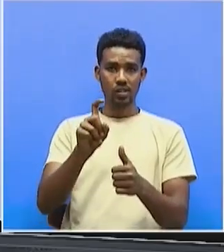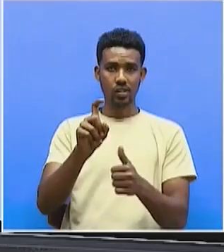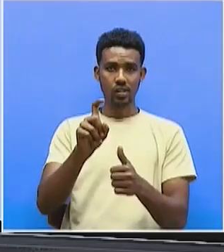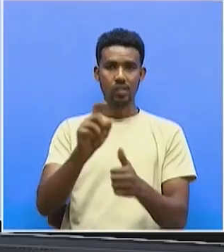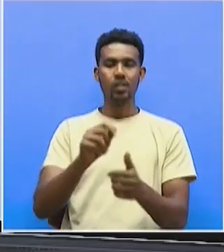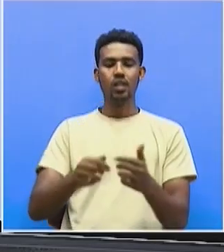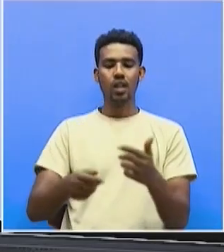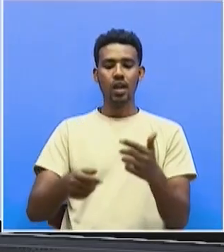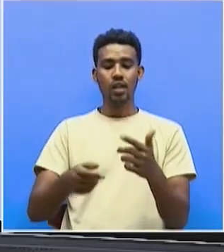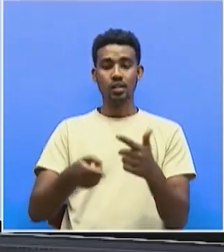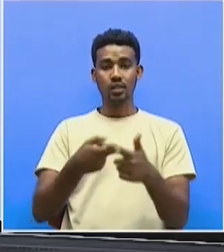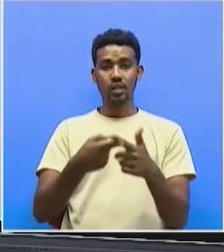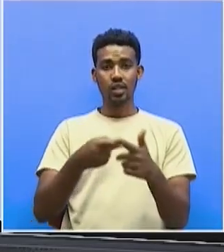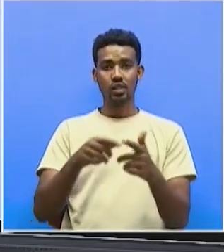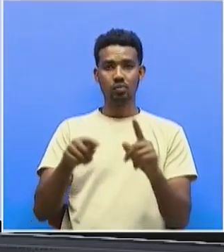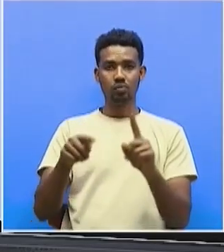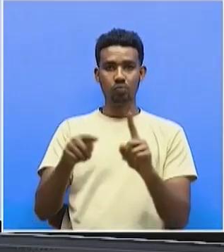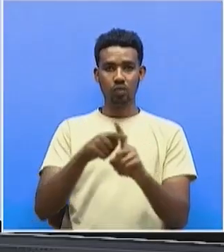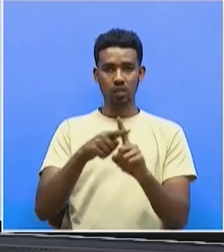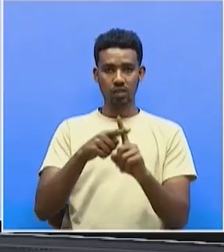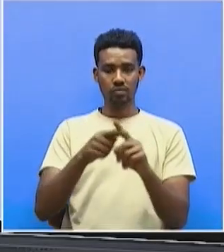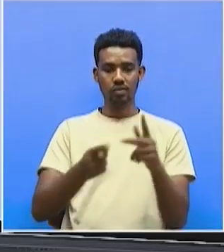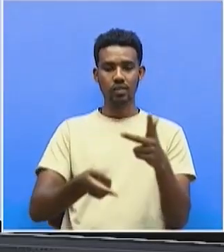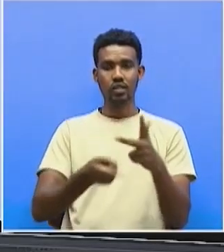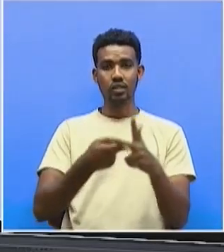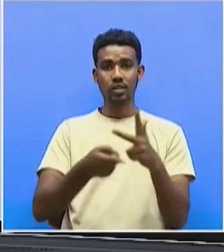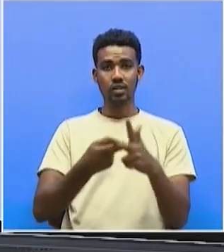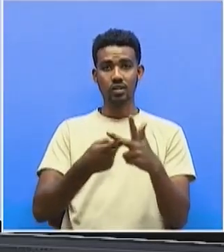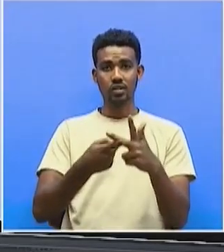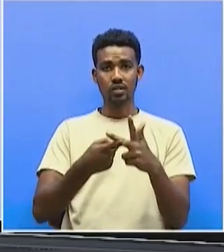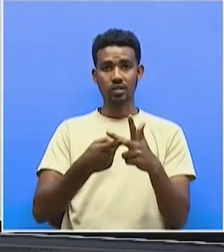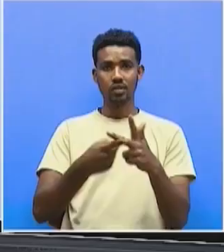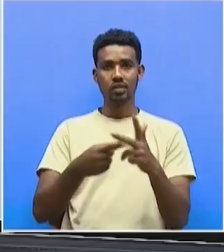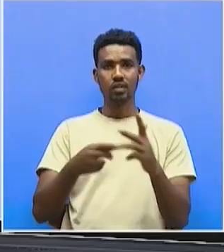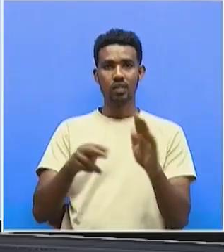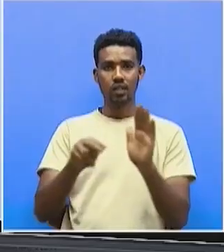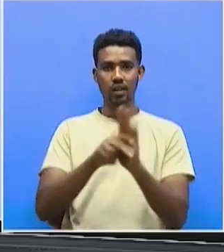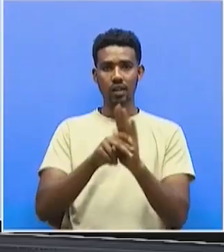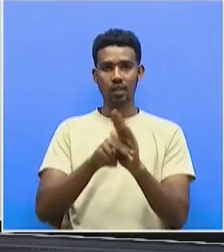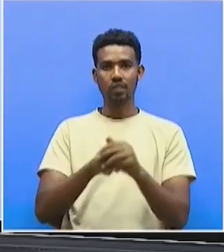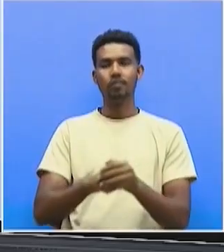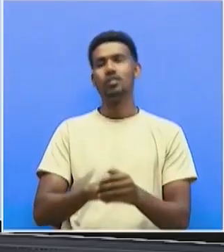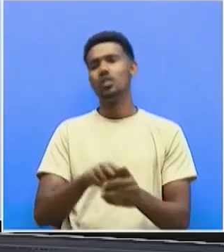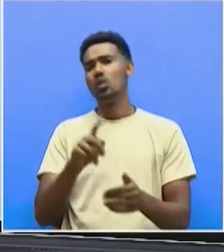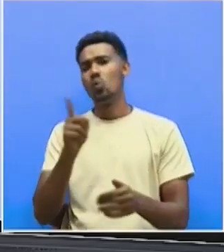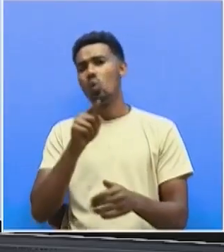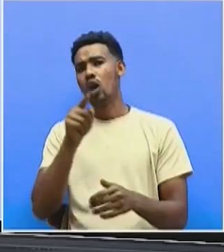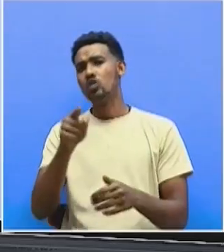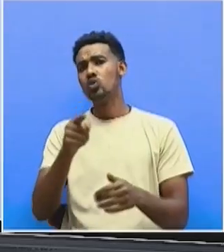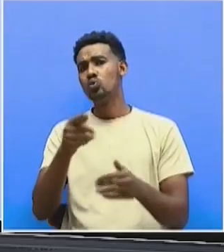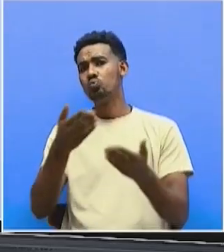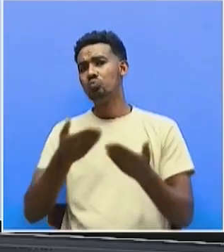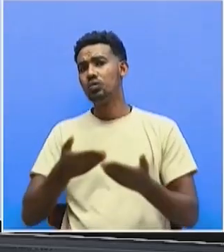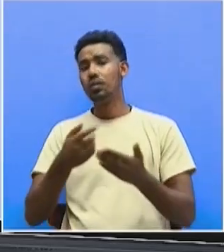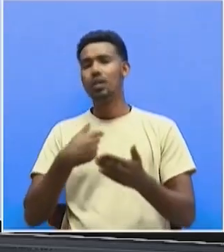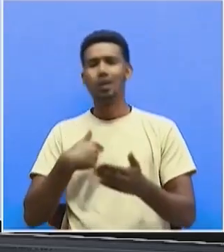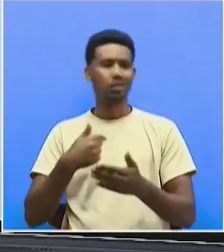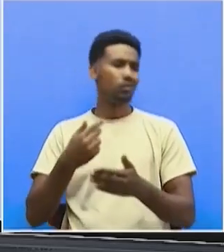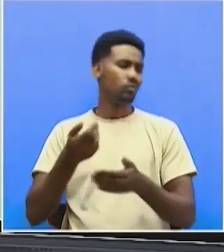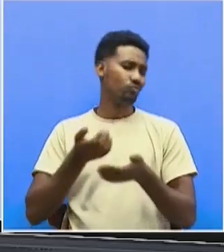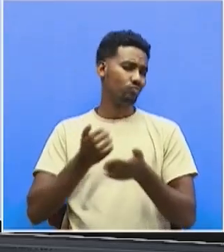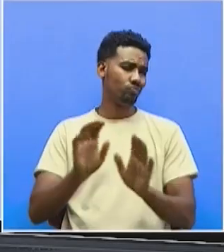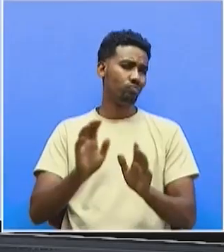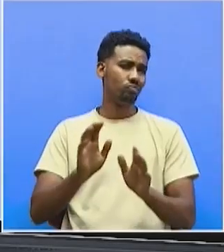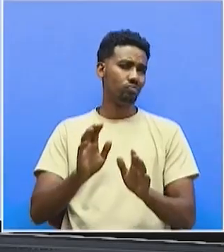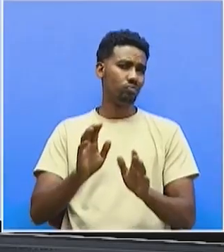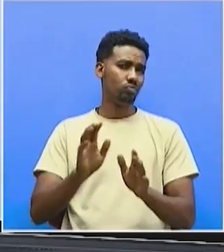positive, and also negative form. Look here. What do you prefer, soda or water? Student B said, I do not like both. I